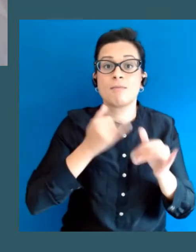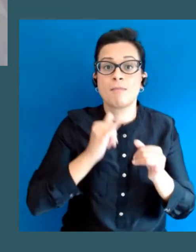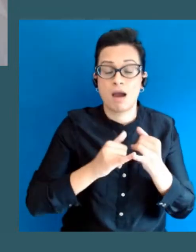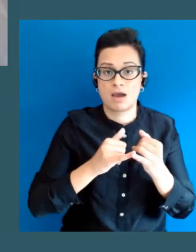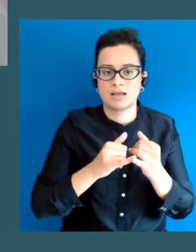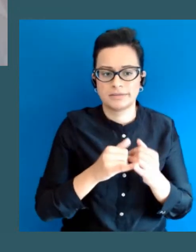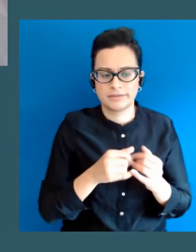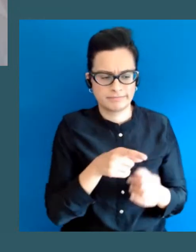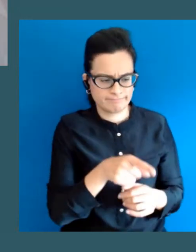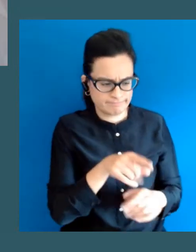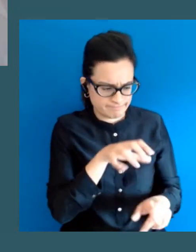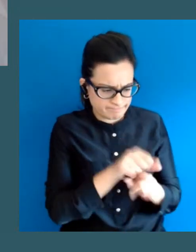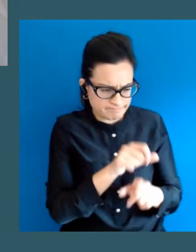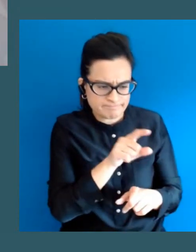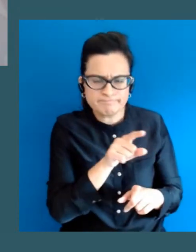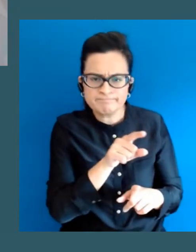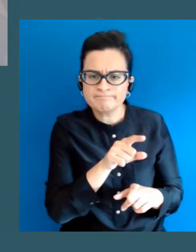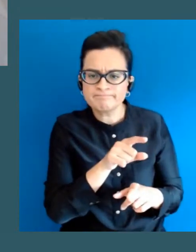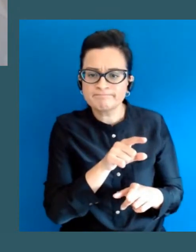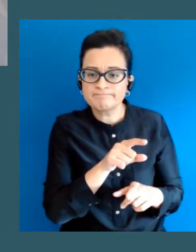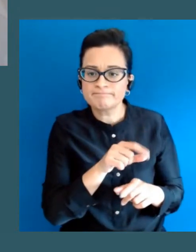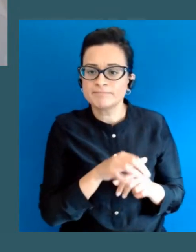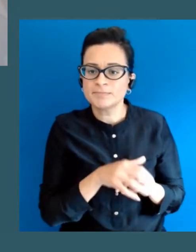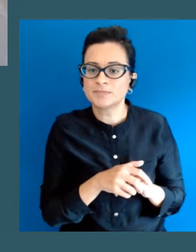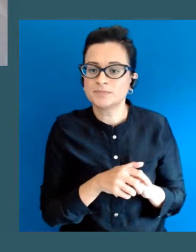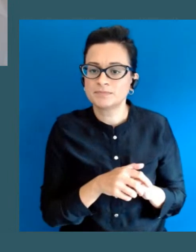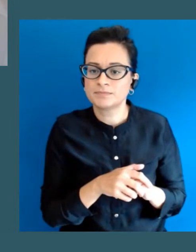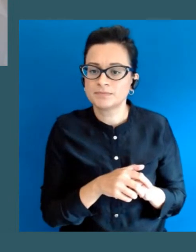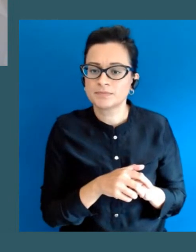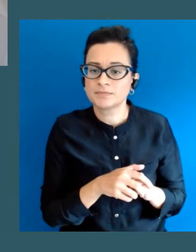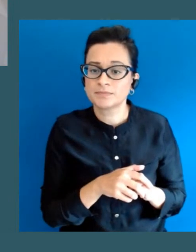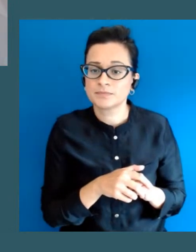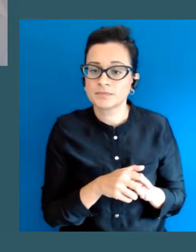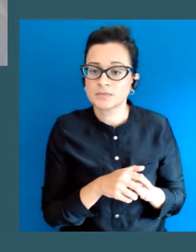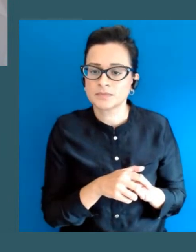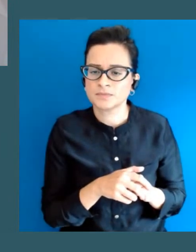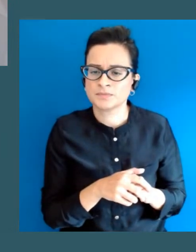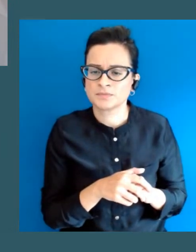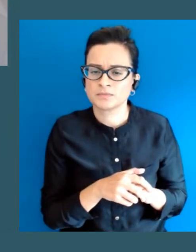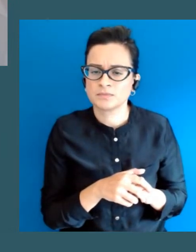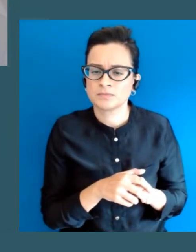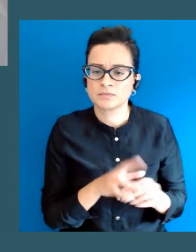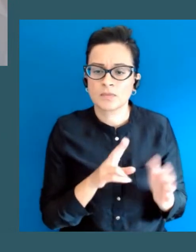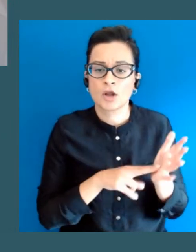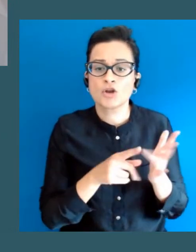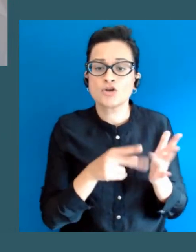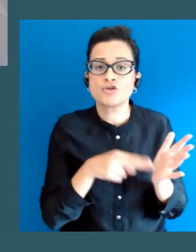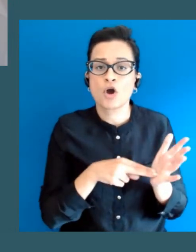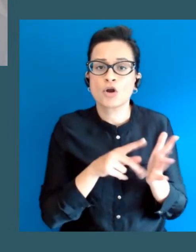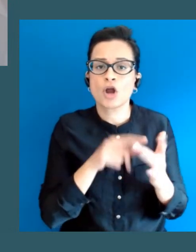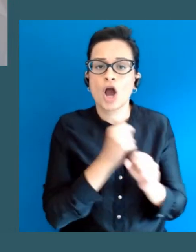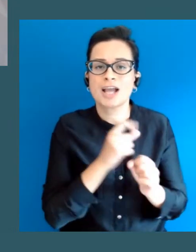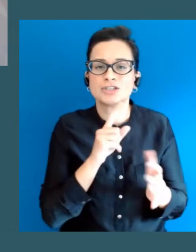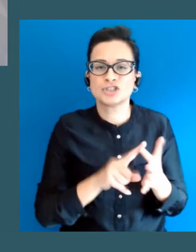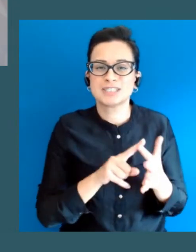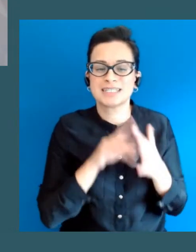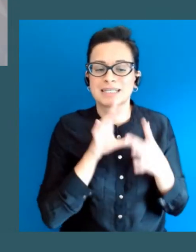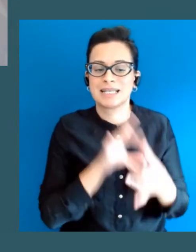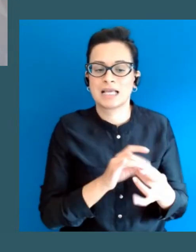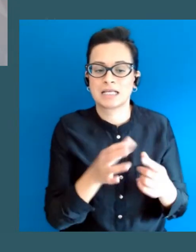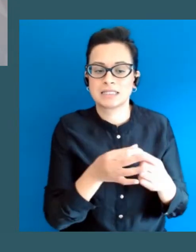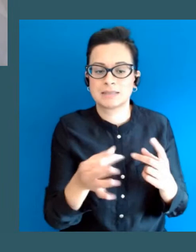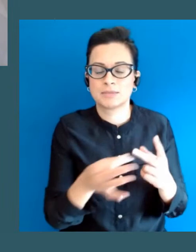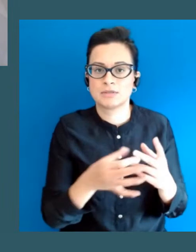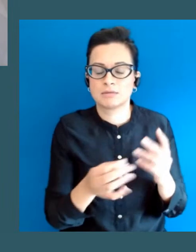when you've, what they say is you've got lots of what we call non-IgE mediated symptoms, which are quite significant. And then when you stop